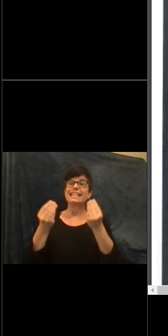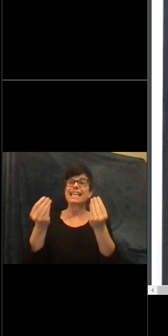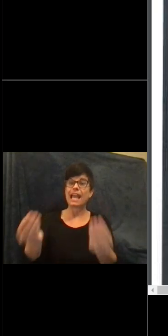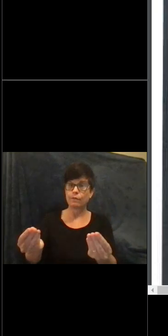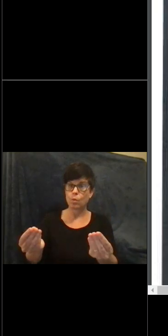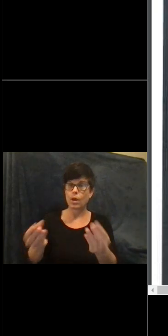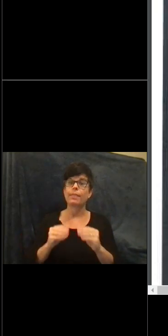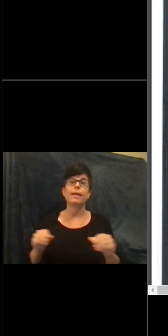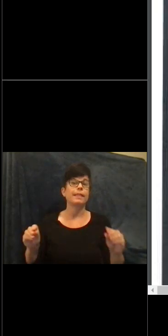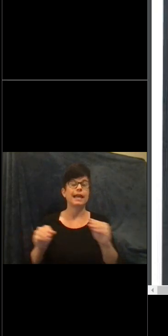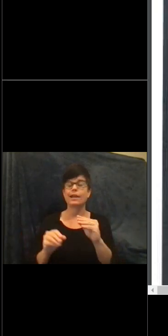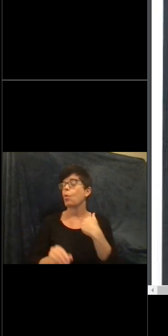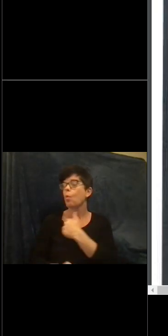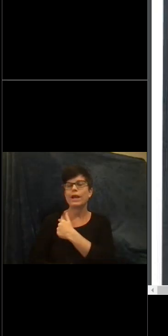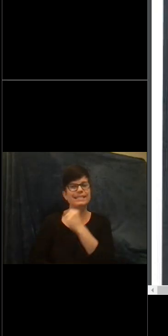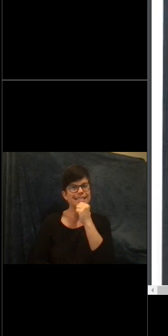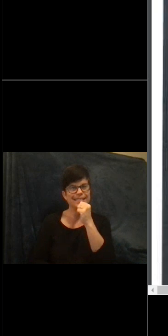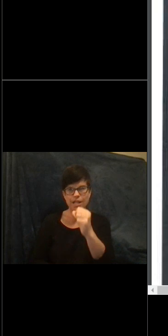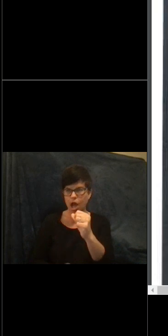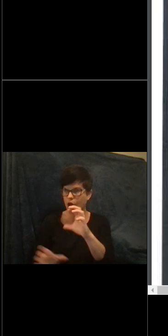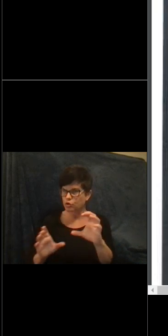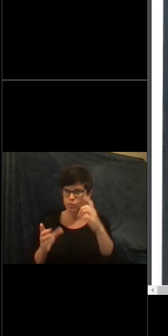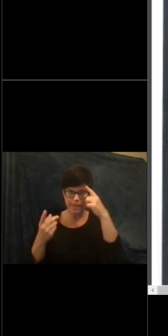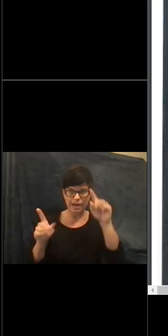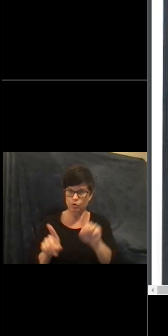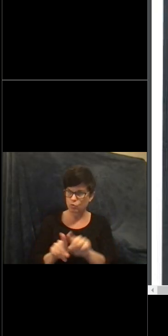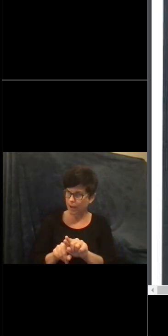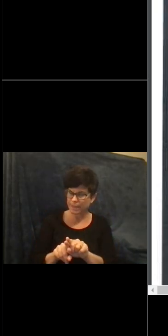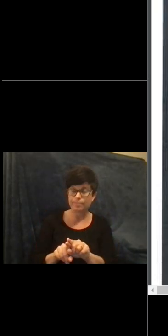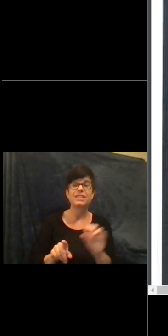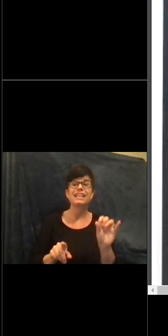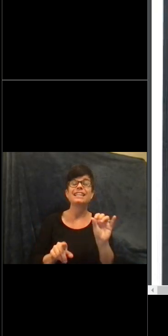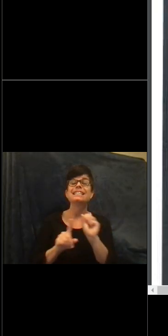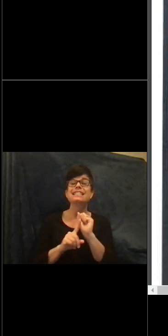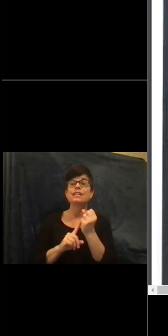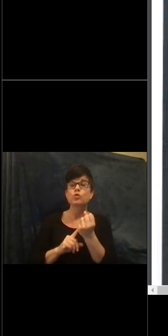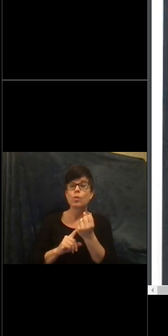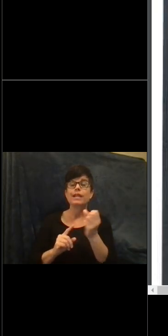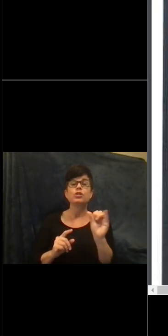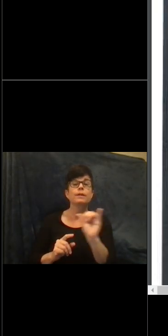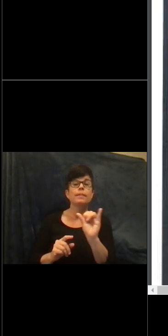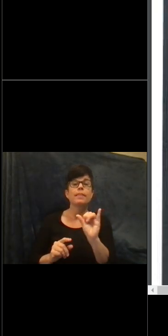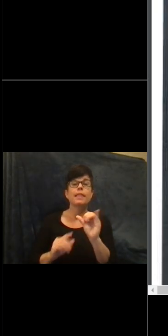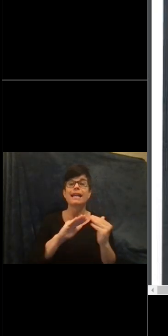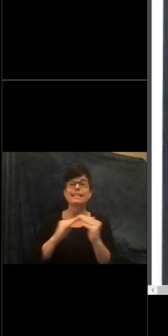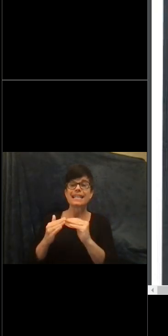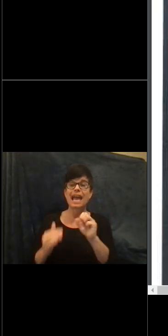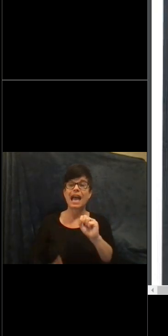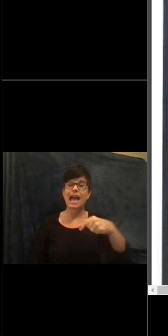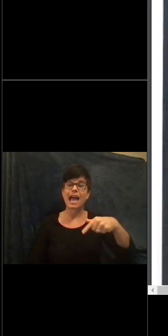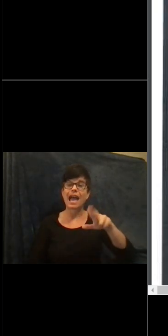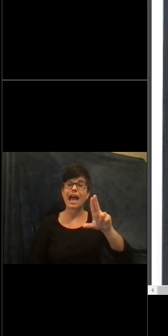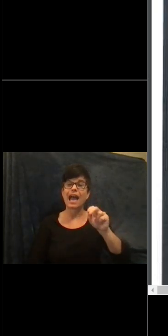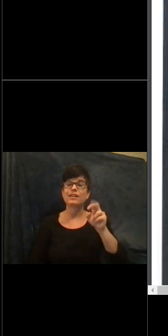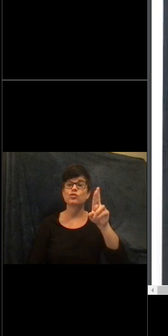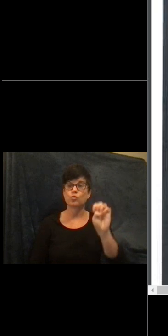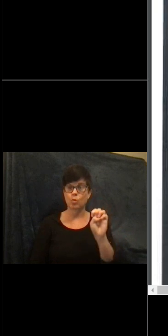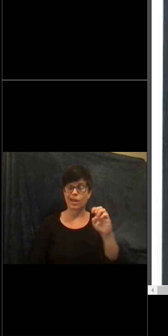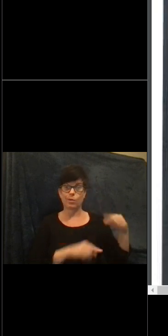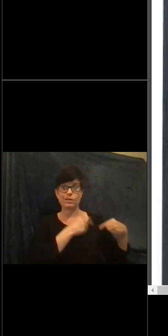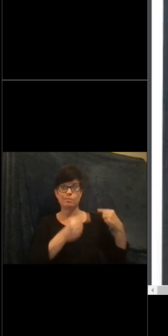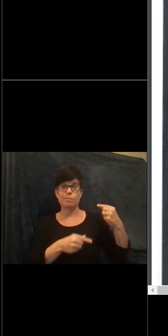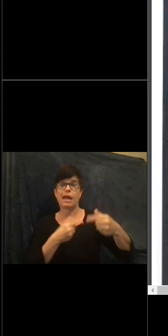deal that we made. This is a situation like Town Square that we have in fact inherited. And because that had